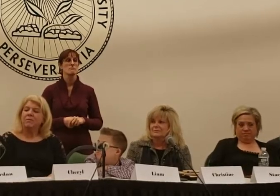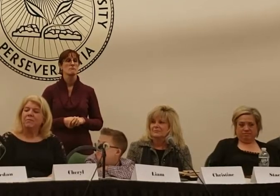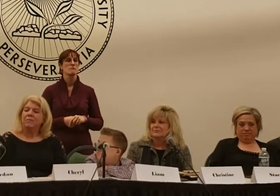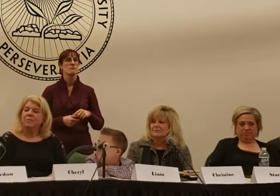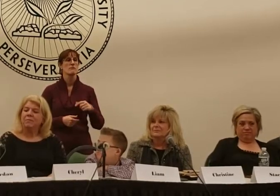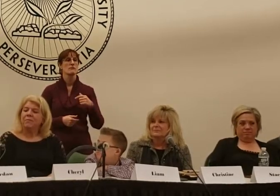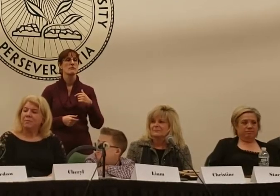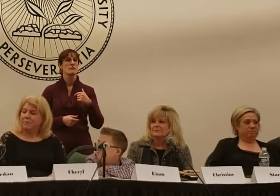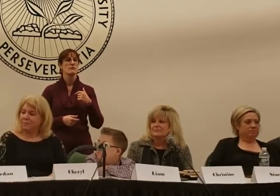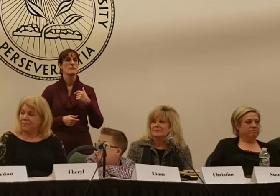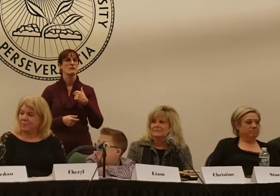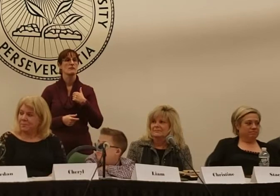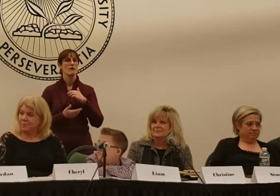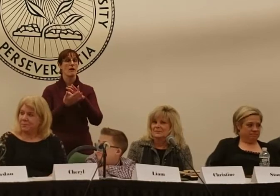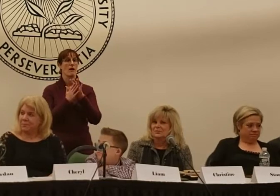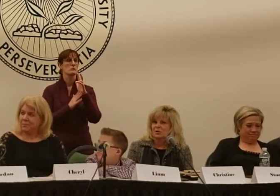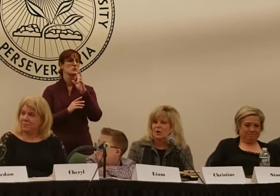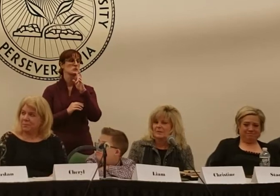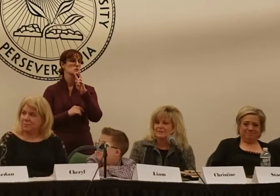22.